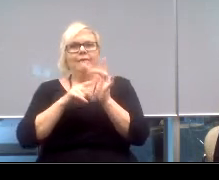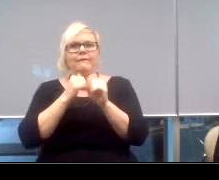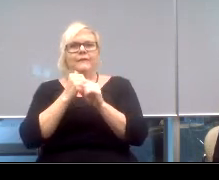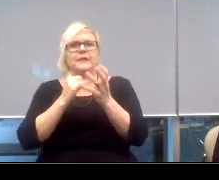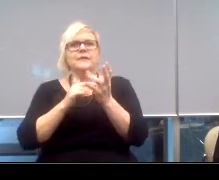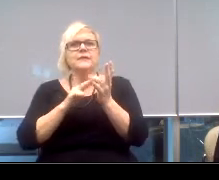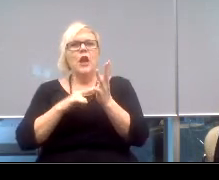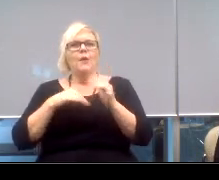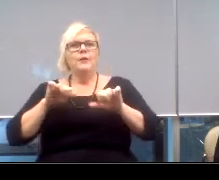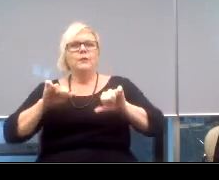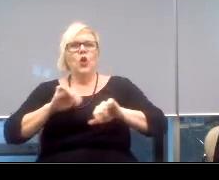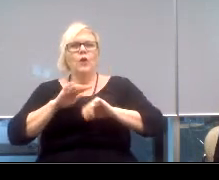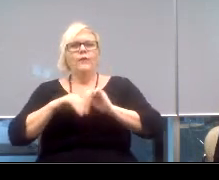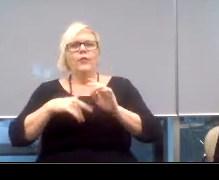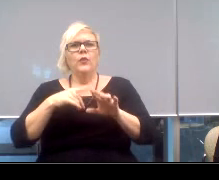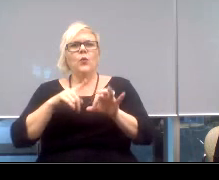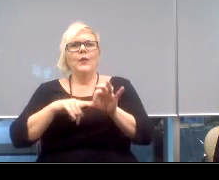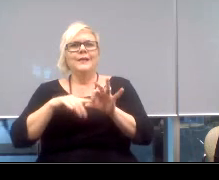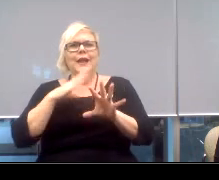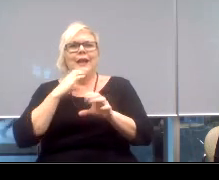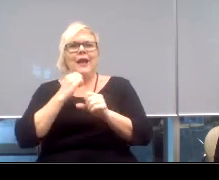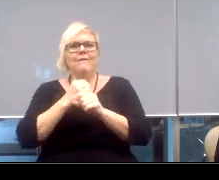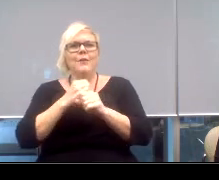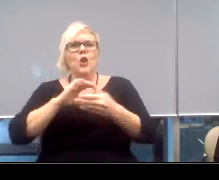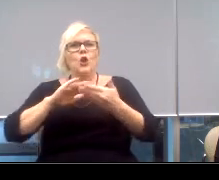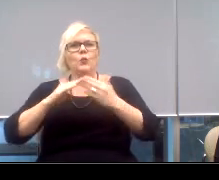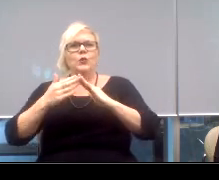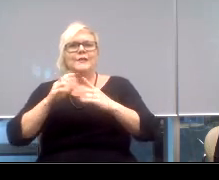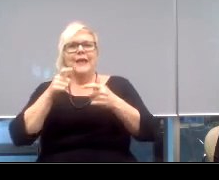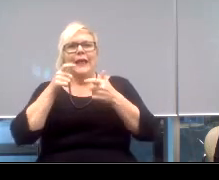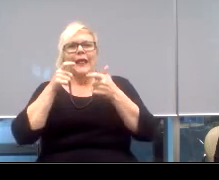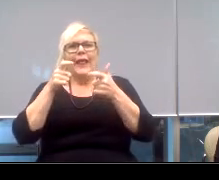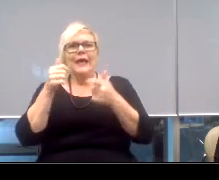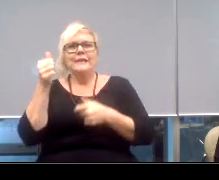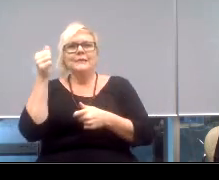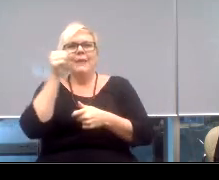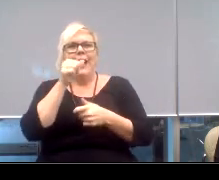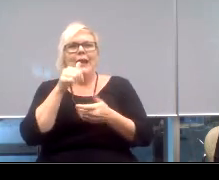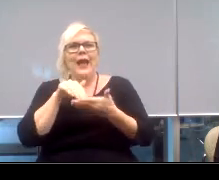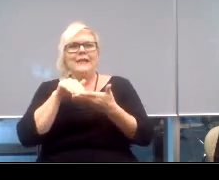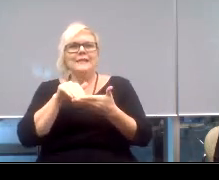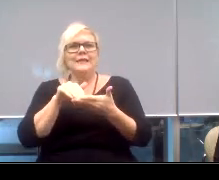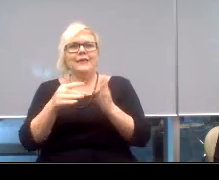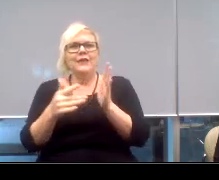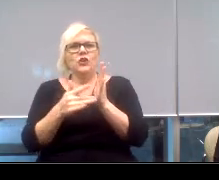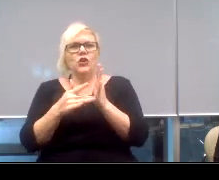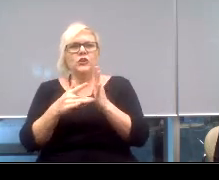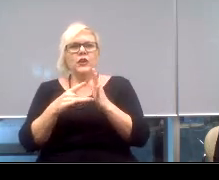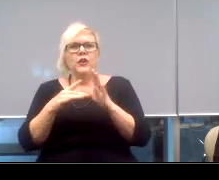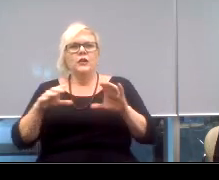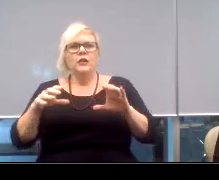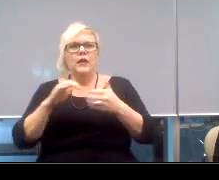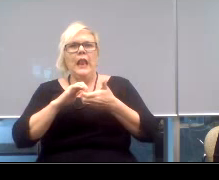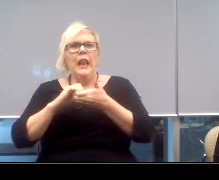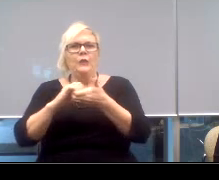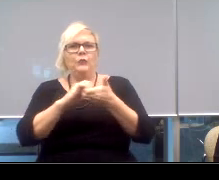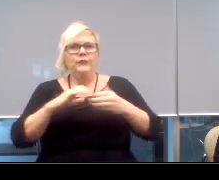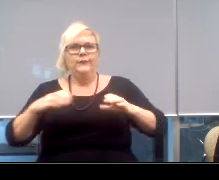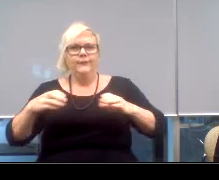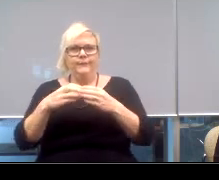Reference Group of the Queensland Government funded Community Care Smart Assistive Technology Collaborative. I will